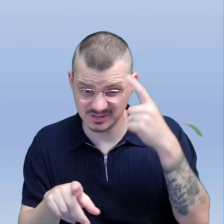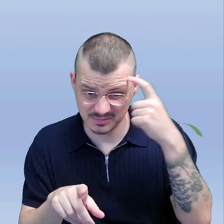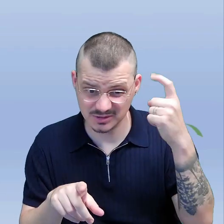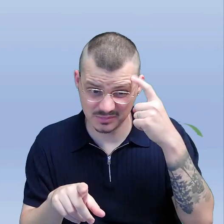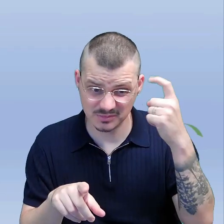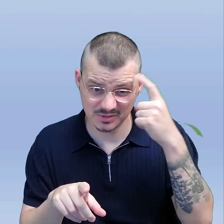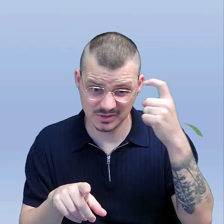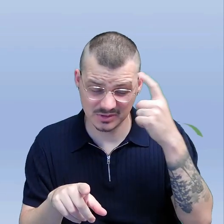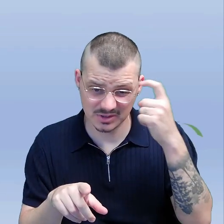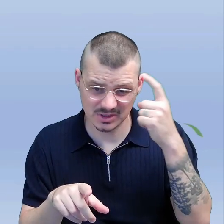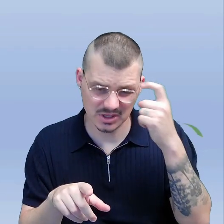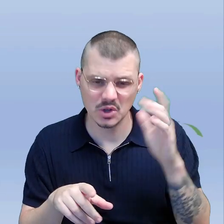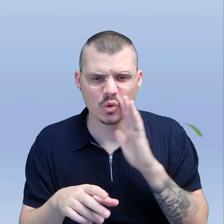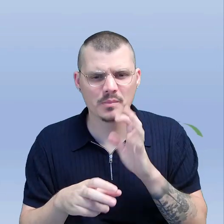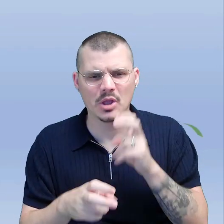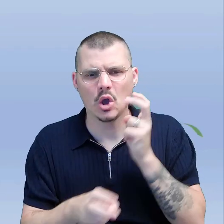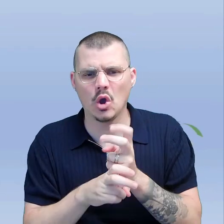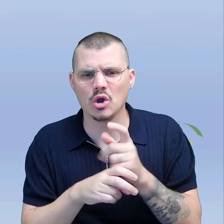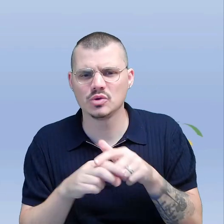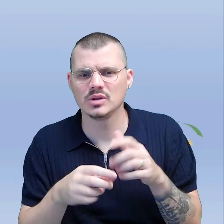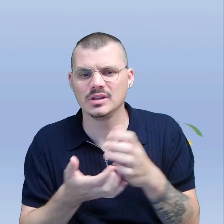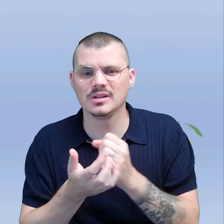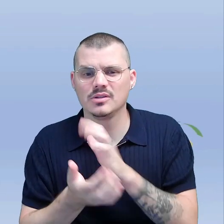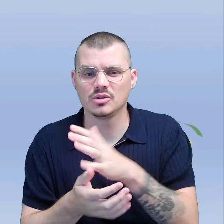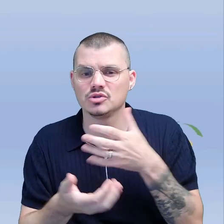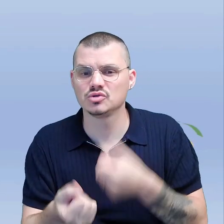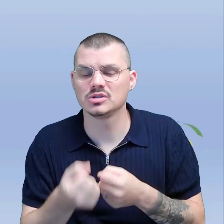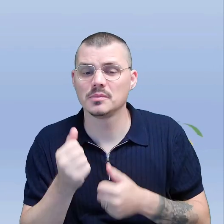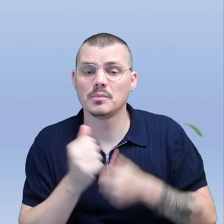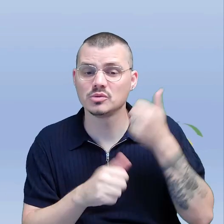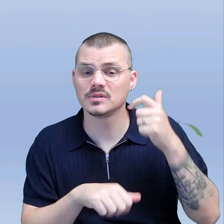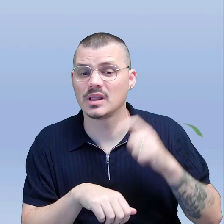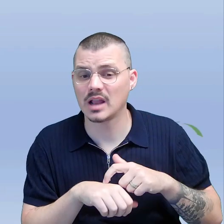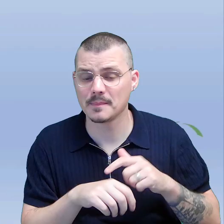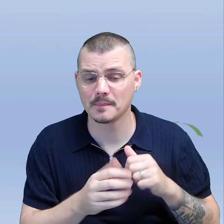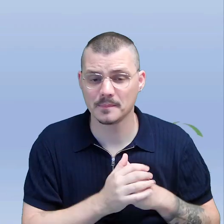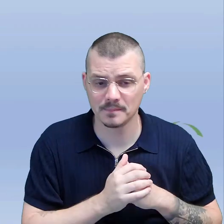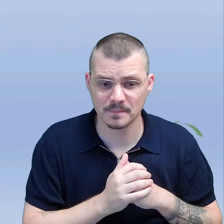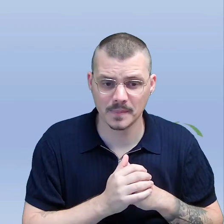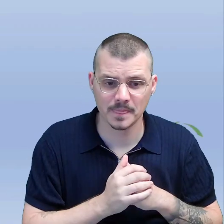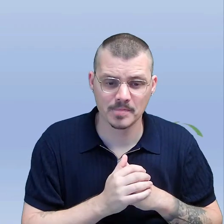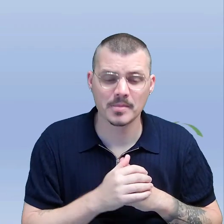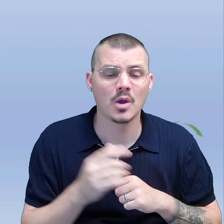person is that suspicious, it's going to be very hard to get their trust most of the time.